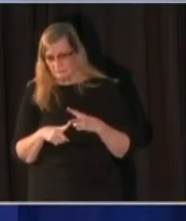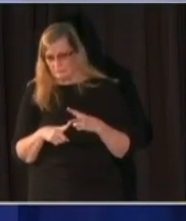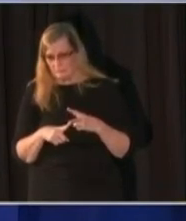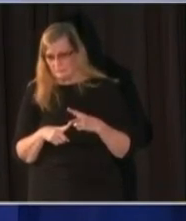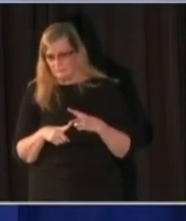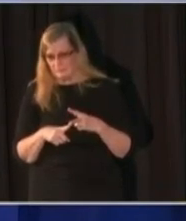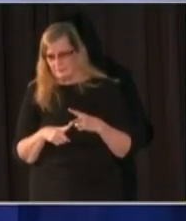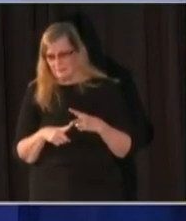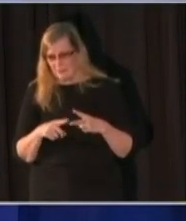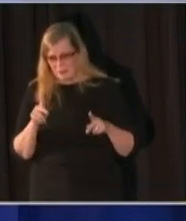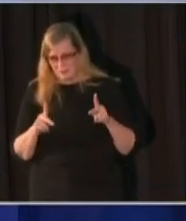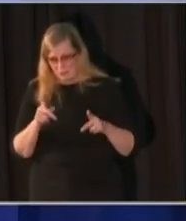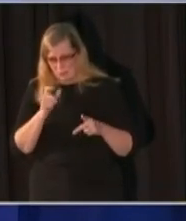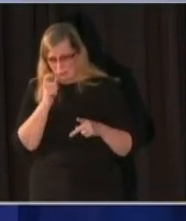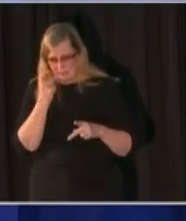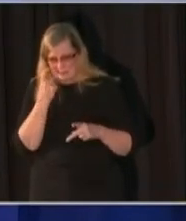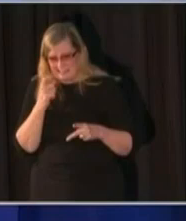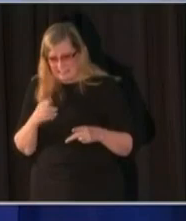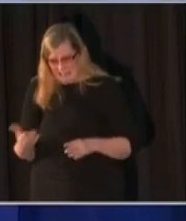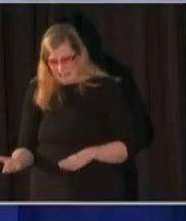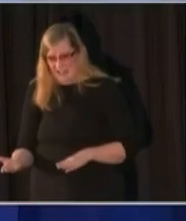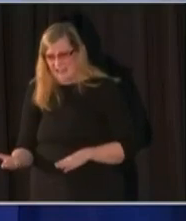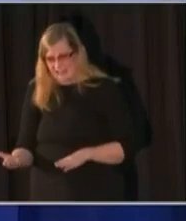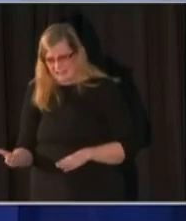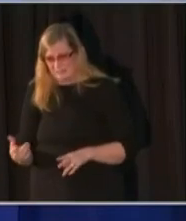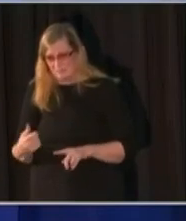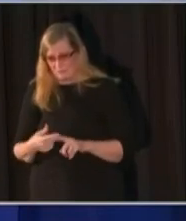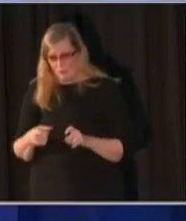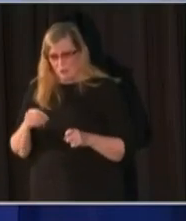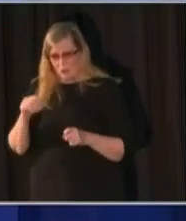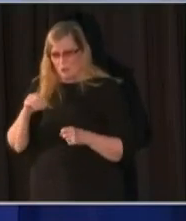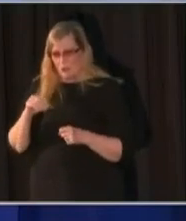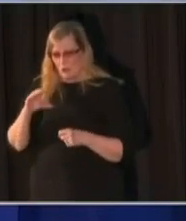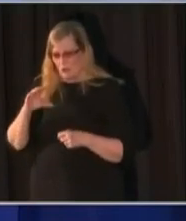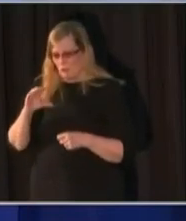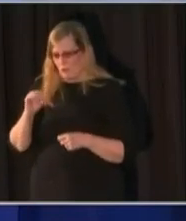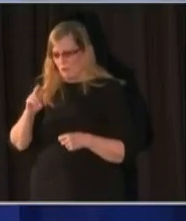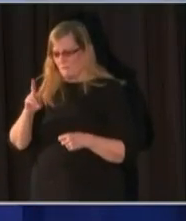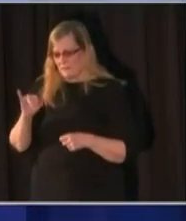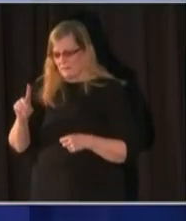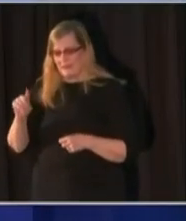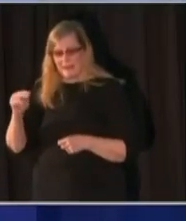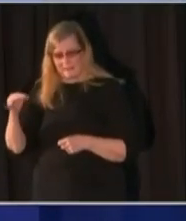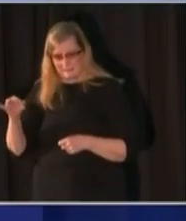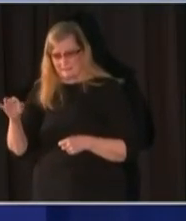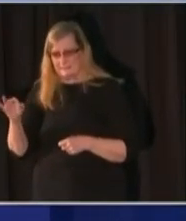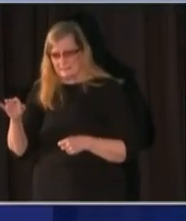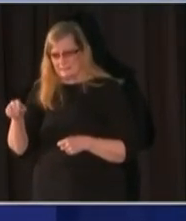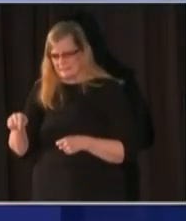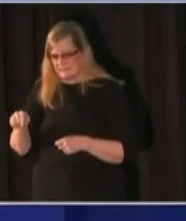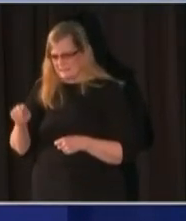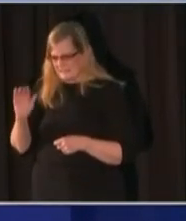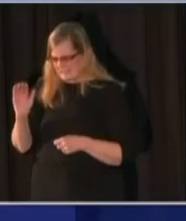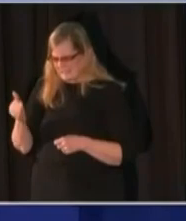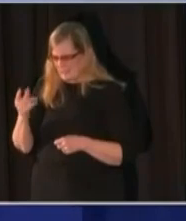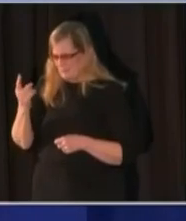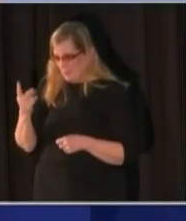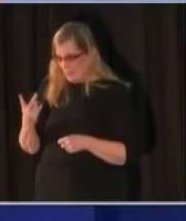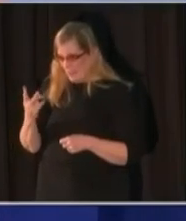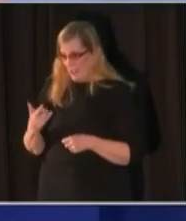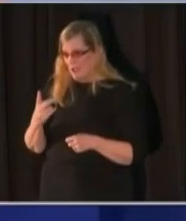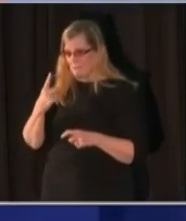from coronavirus in the district are African American, and that's about 60% of the cases. I was wondering if you are looking at ways